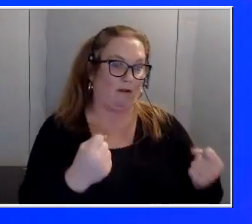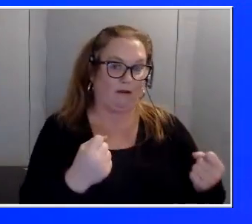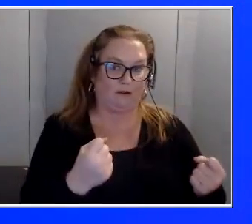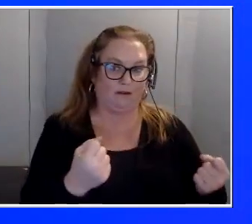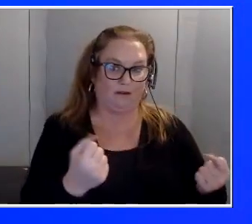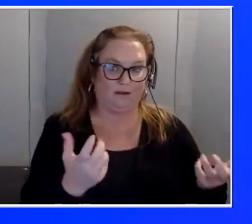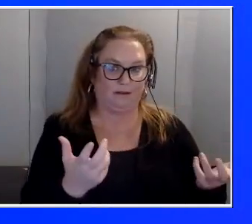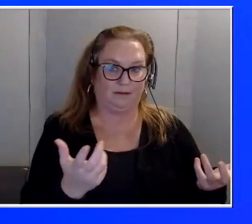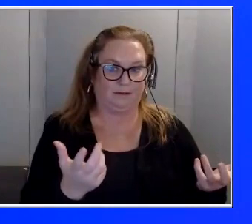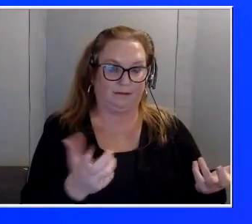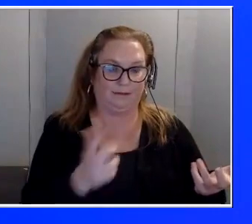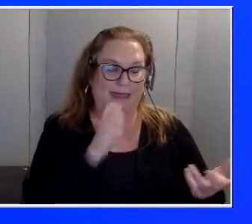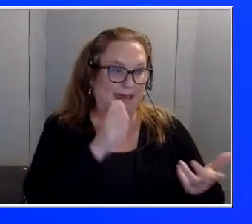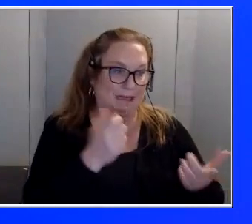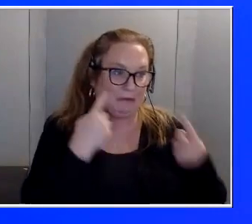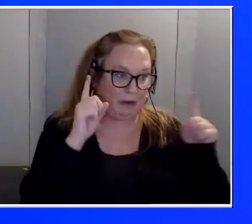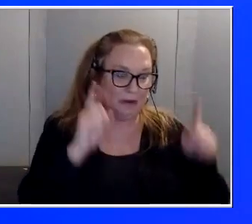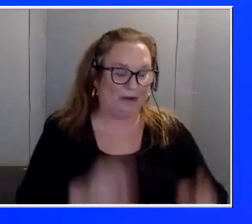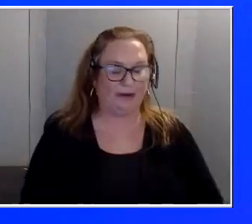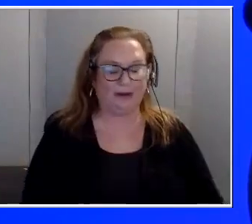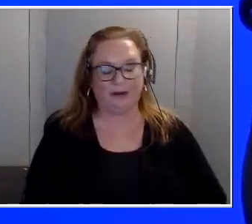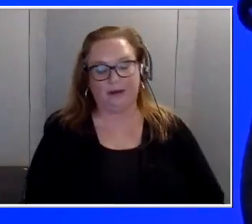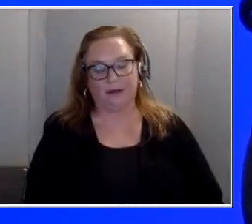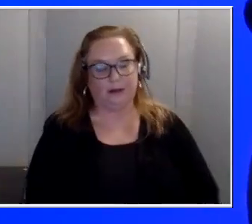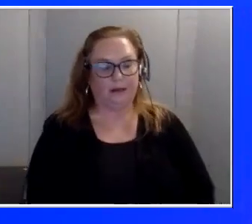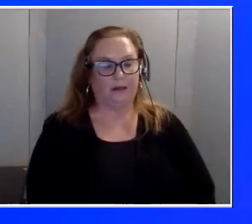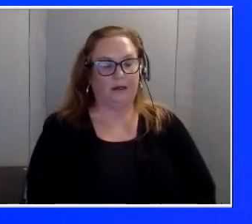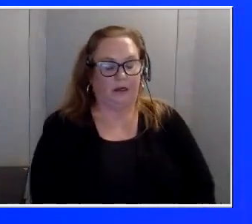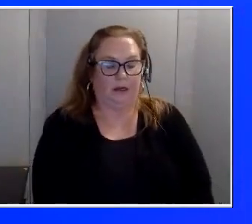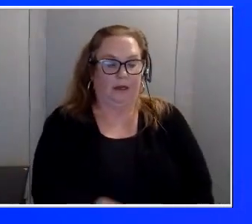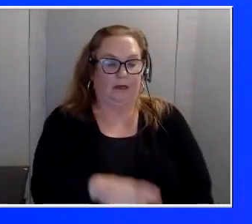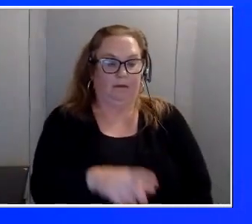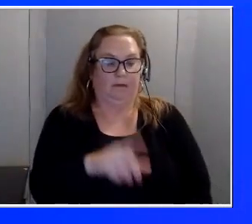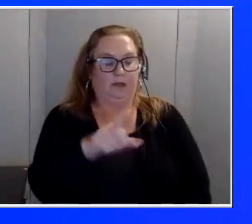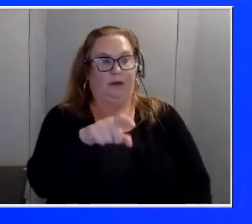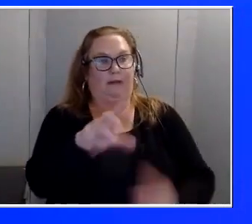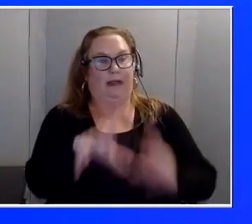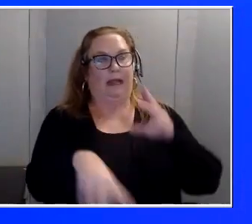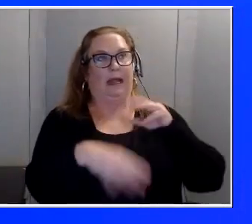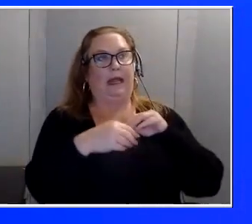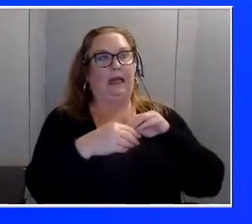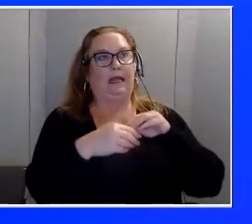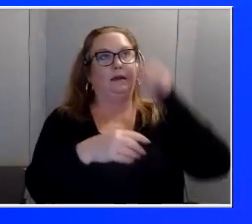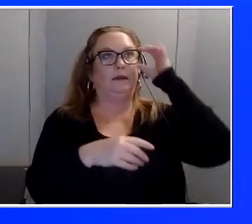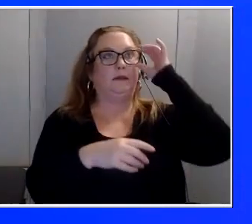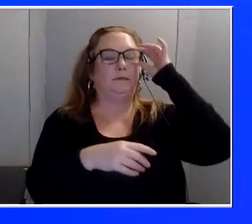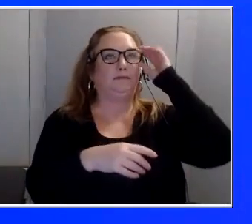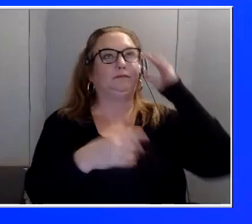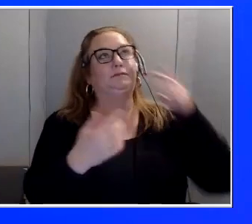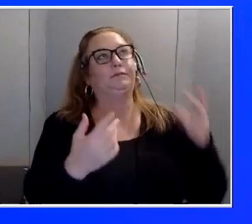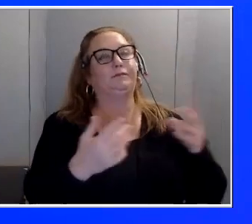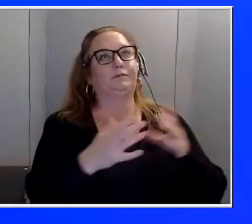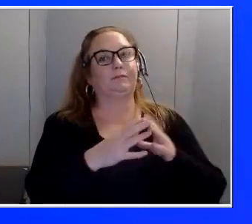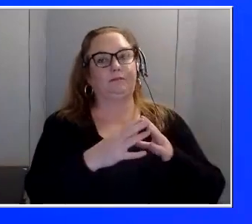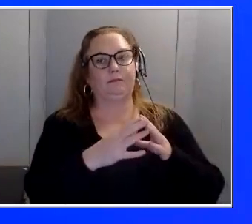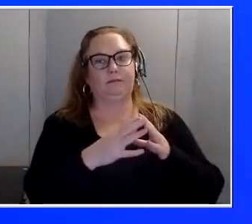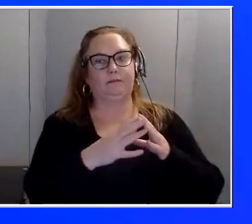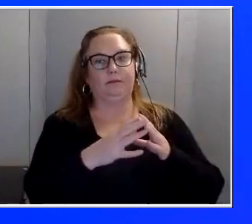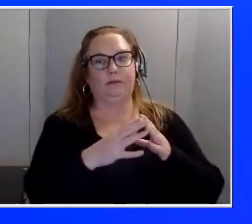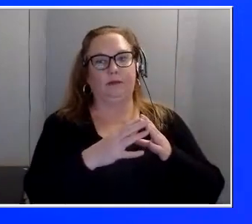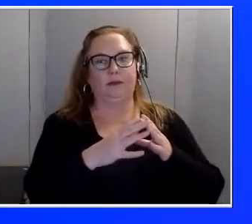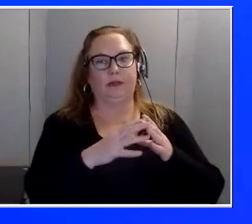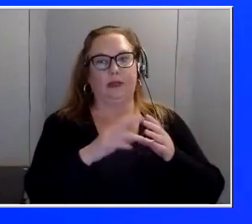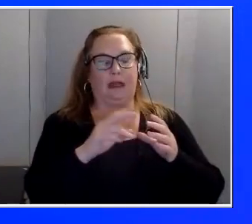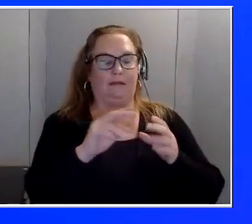And it just didn't. But you have to also add, though, that I have a neuromuscular on top